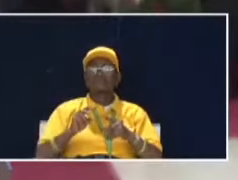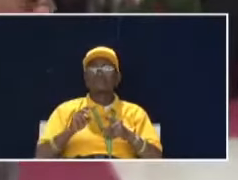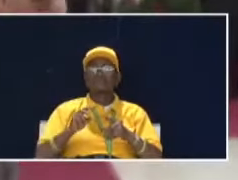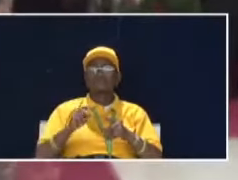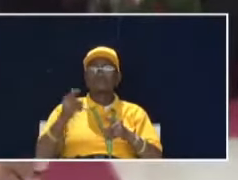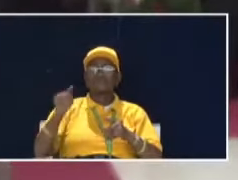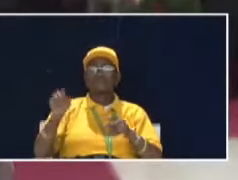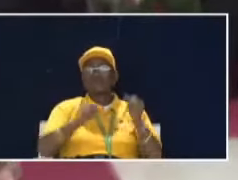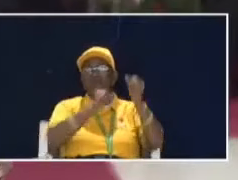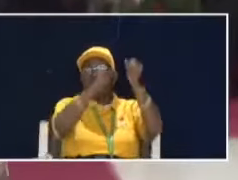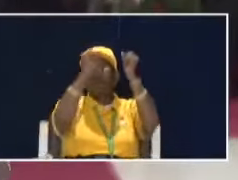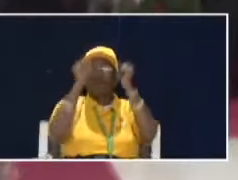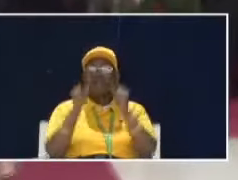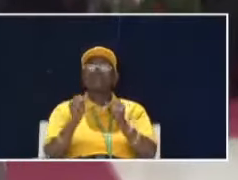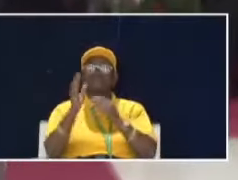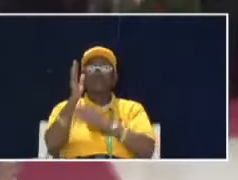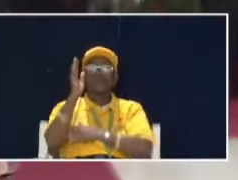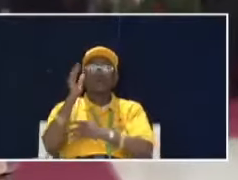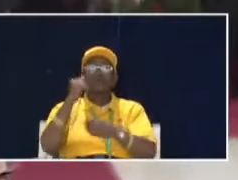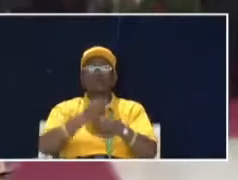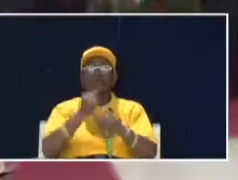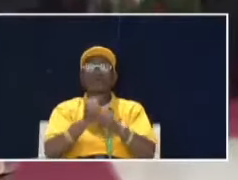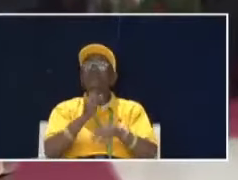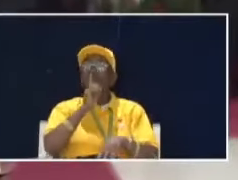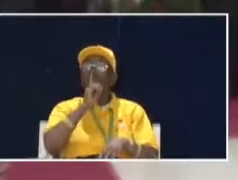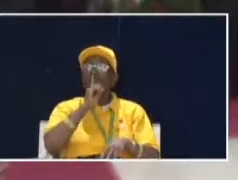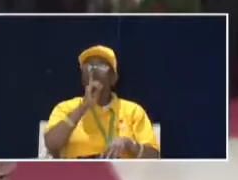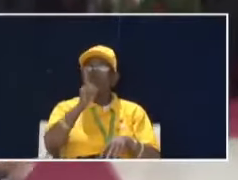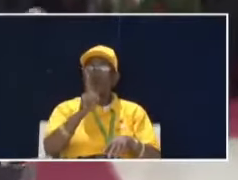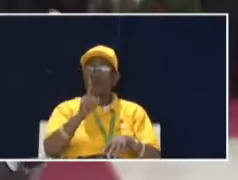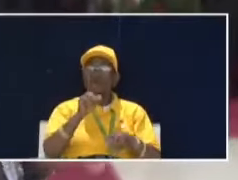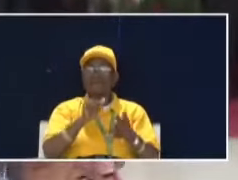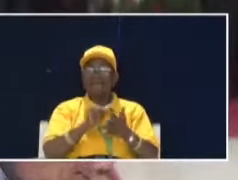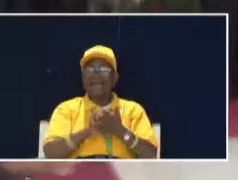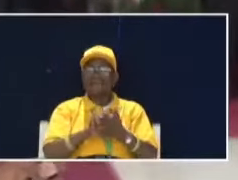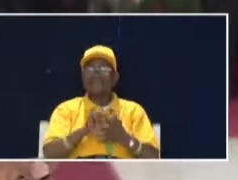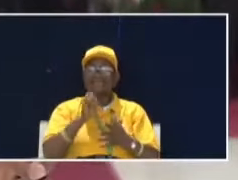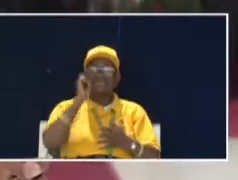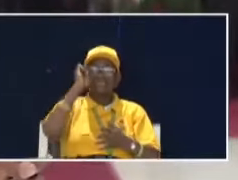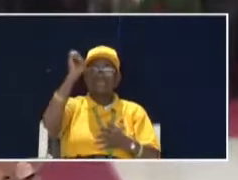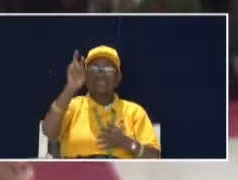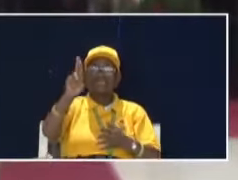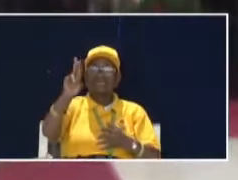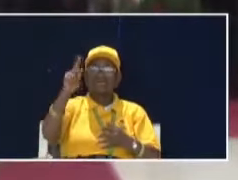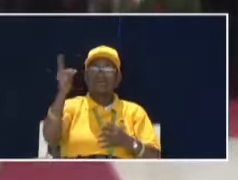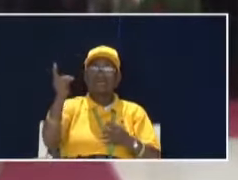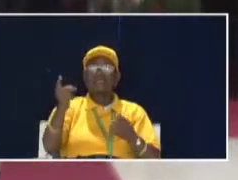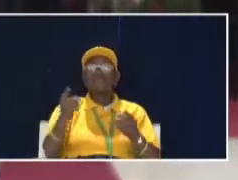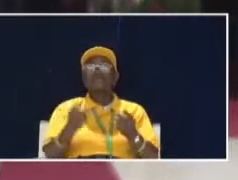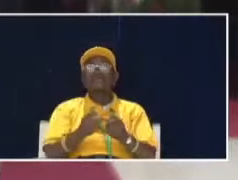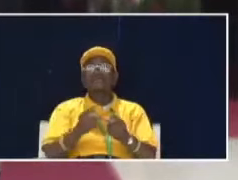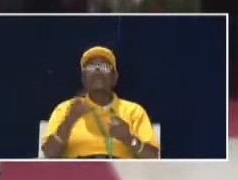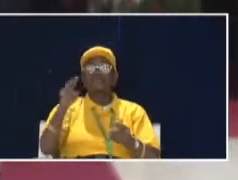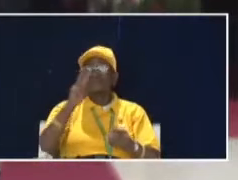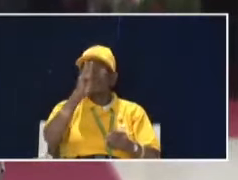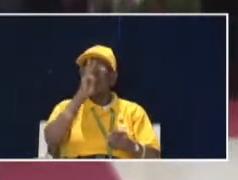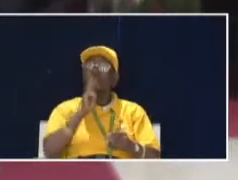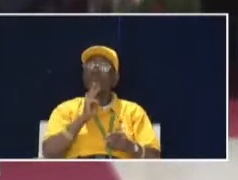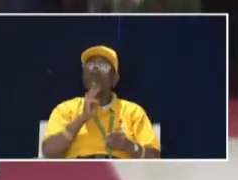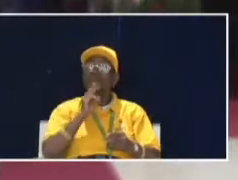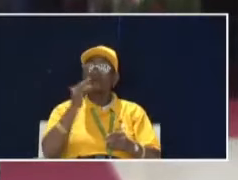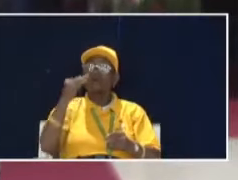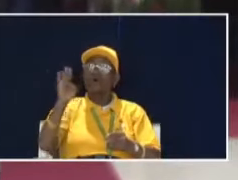the Almighty God made sure that he repositioned the widow